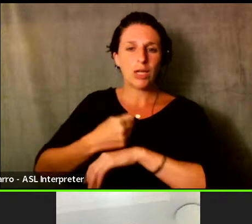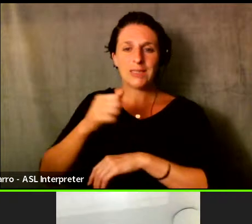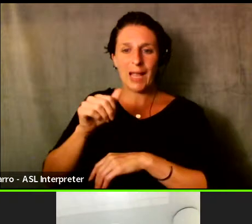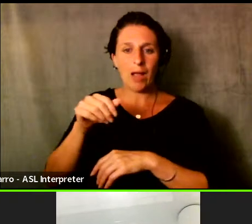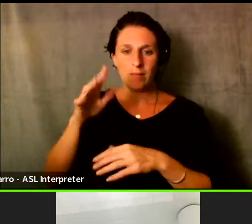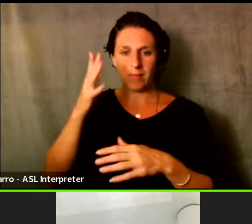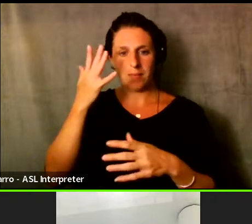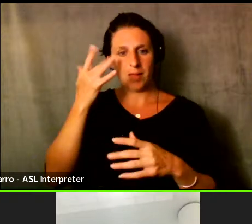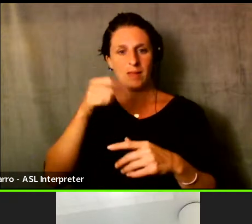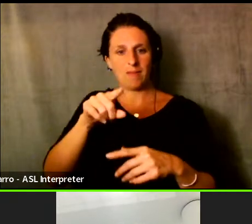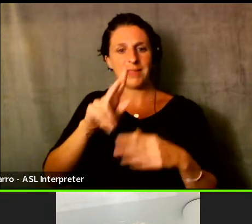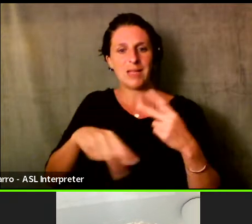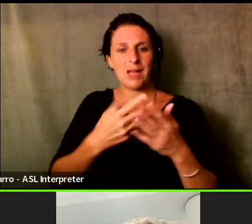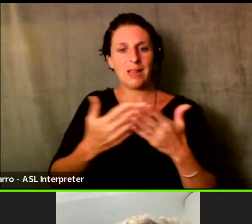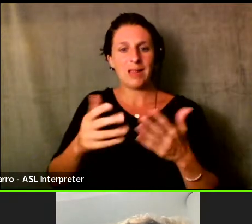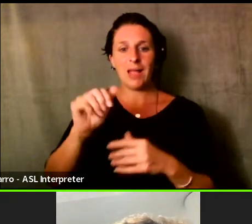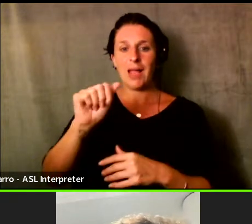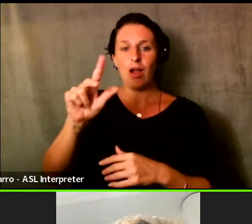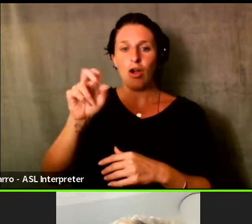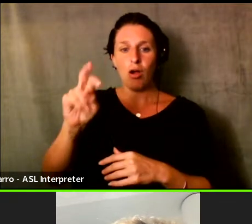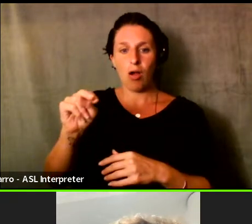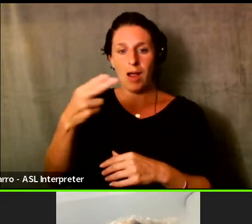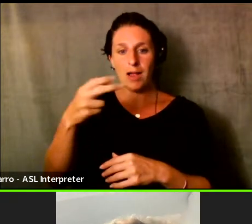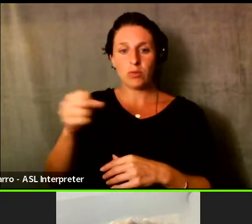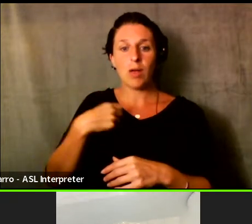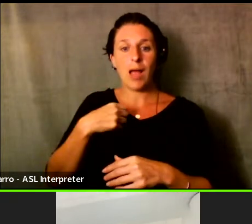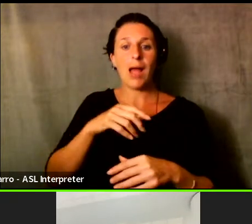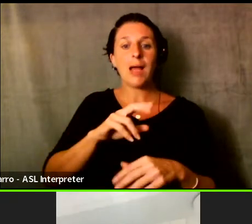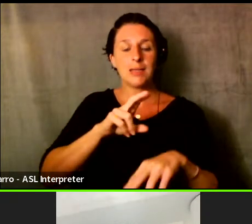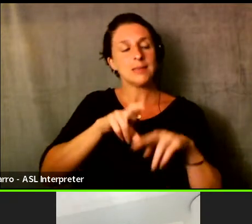School, I sat in on a diversity class,